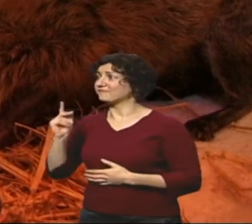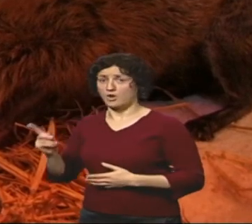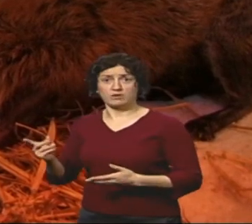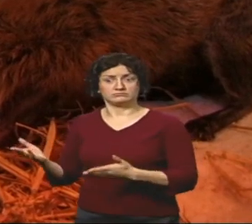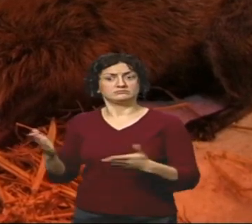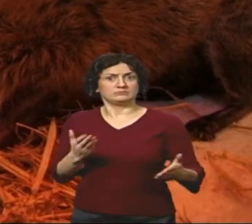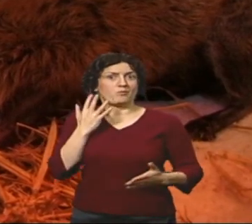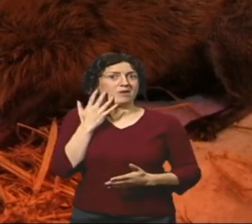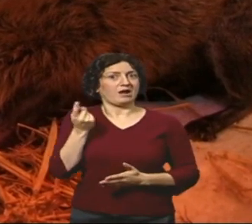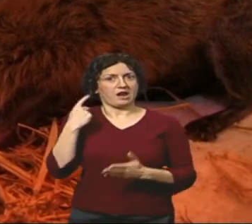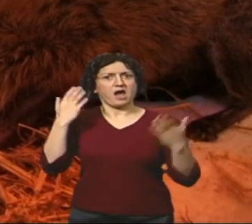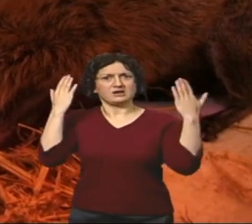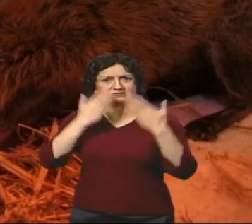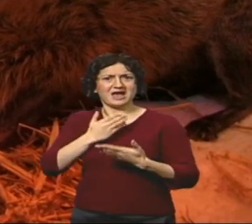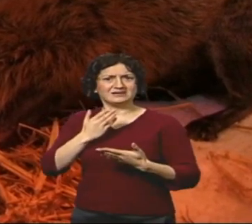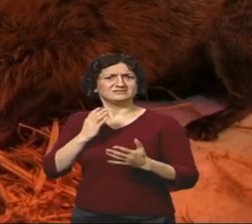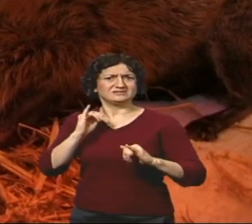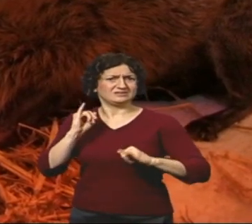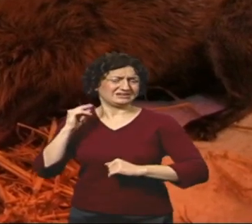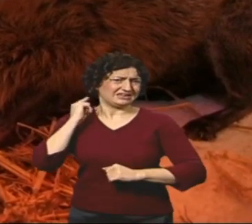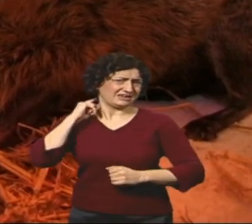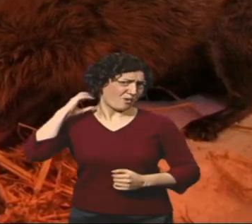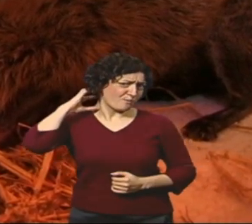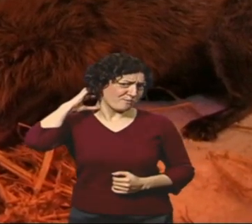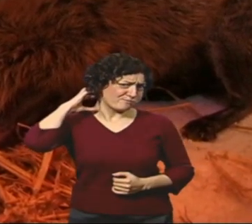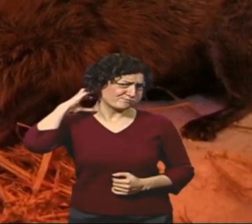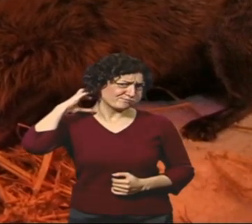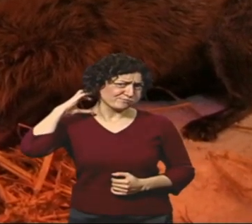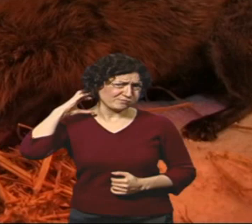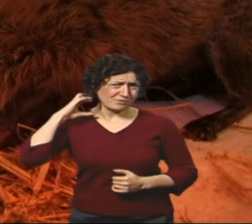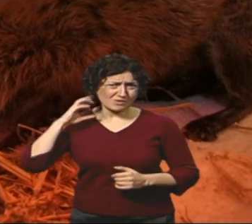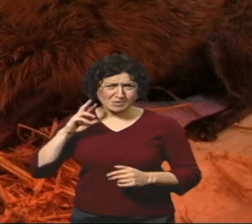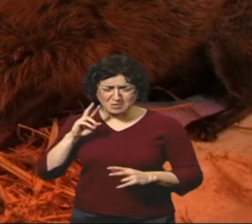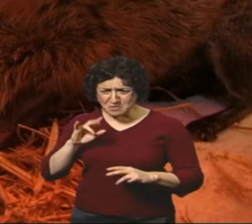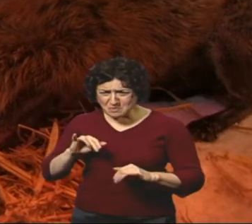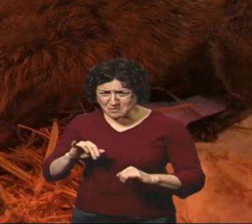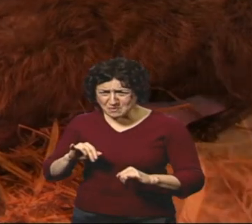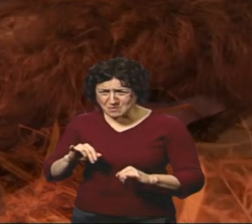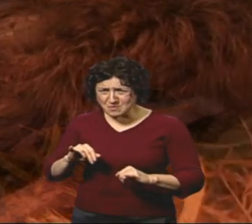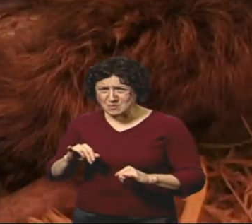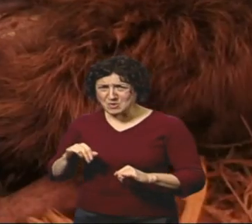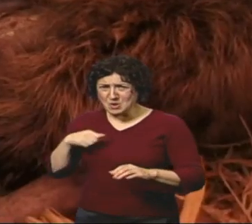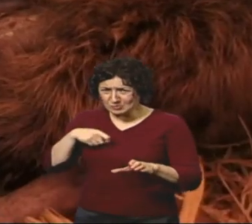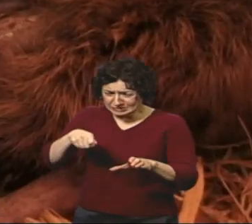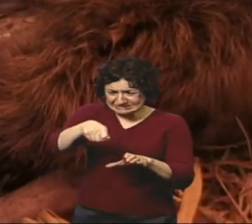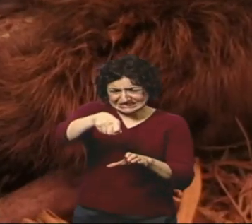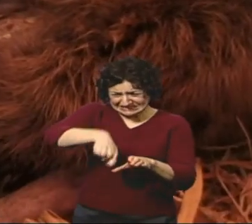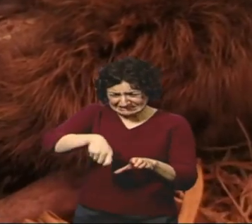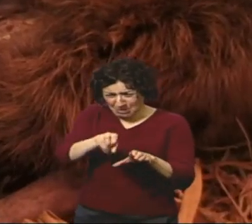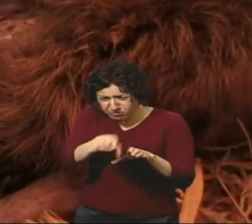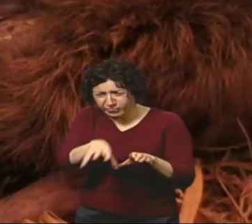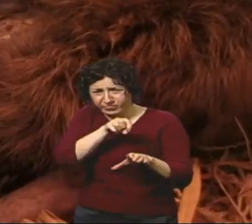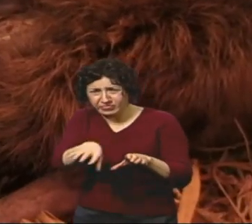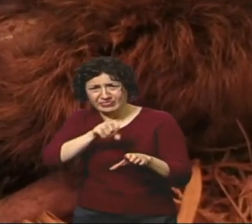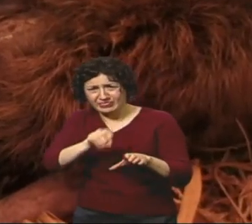night. She had the largest abscess on her neck we'd ever seen. And when we lanced the abscess, so much pus